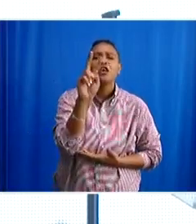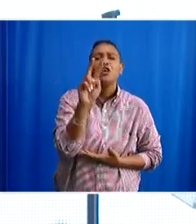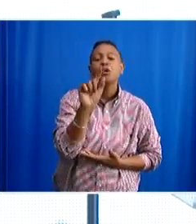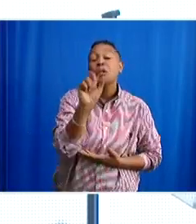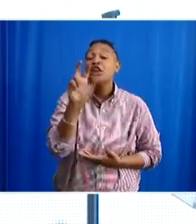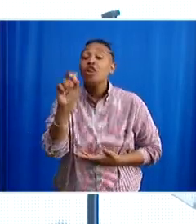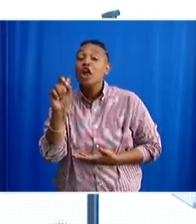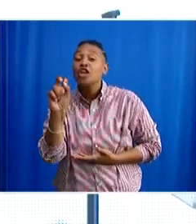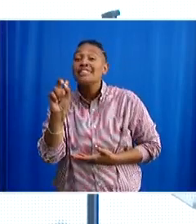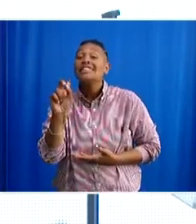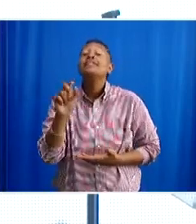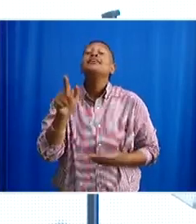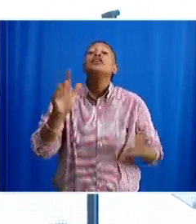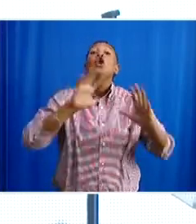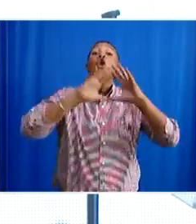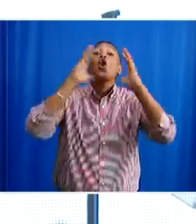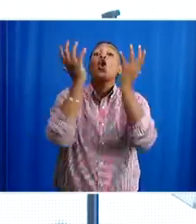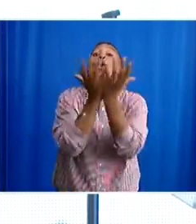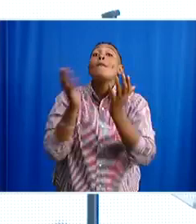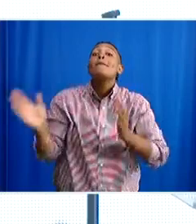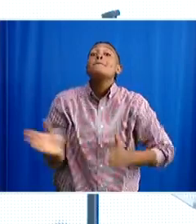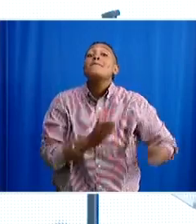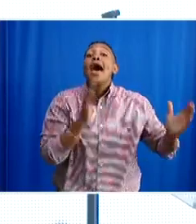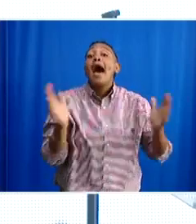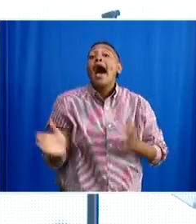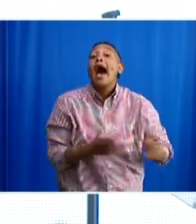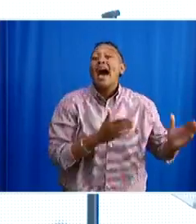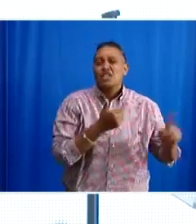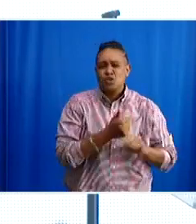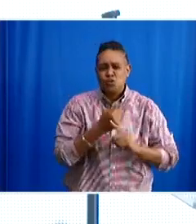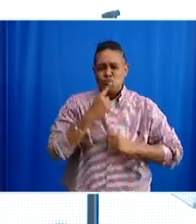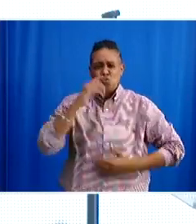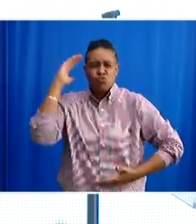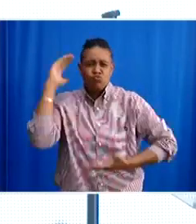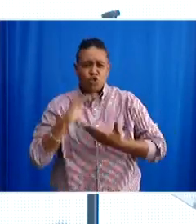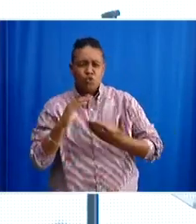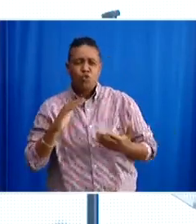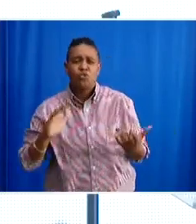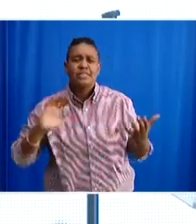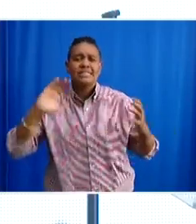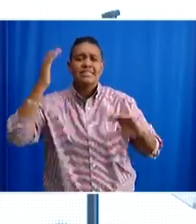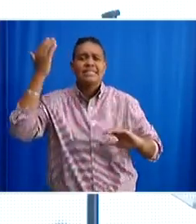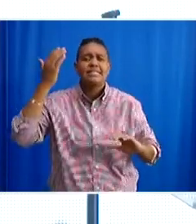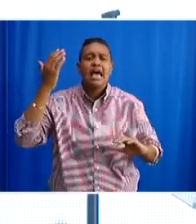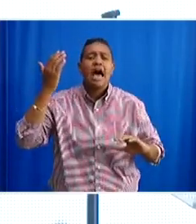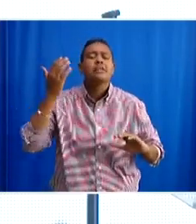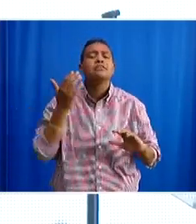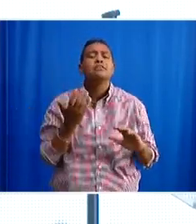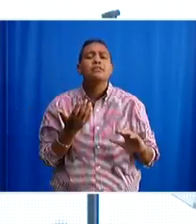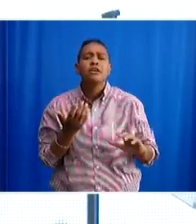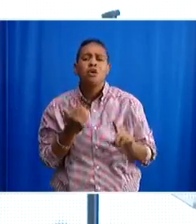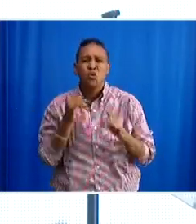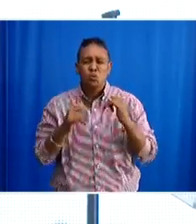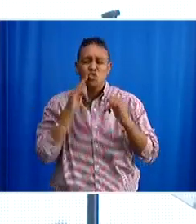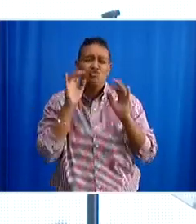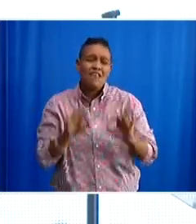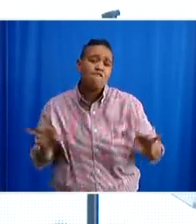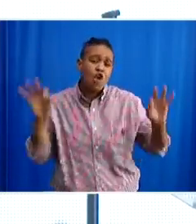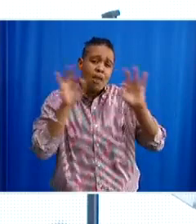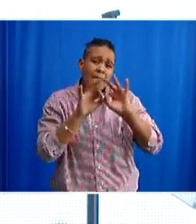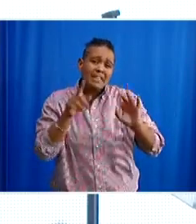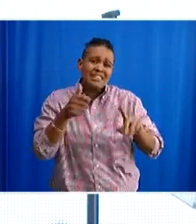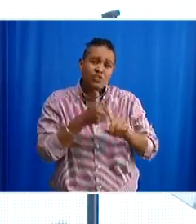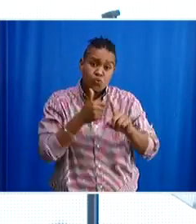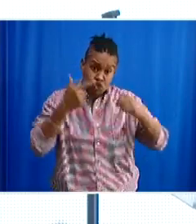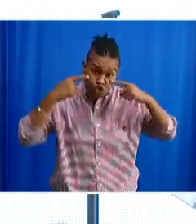2015-2030, the global plan to reduce disaster losses, which is fundamental to